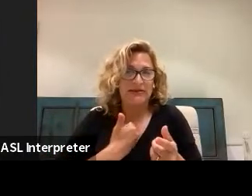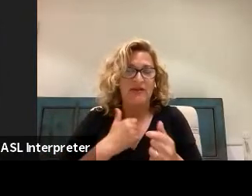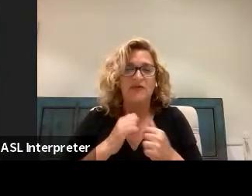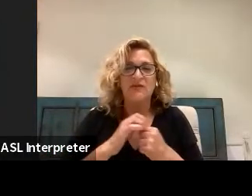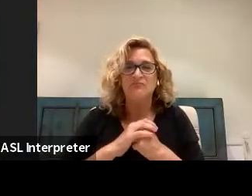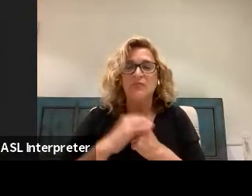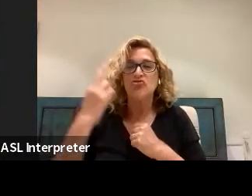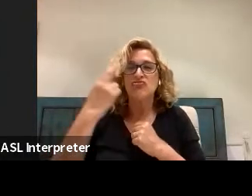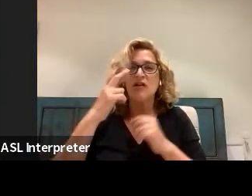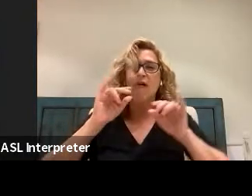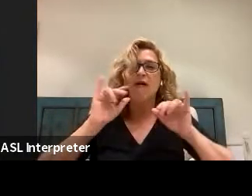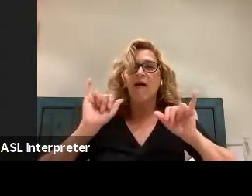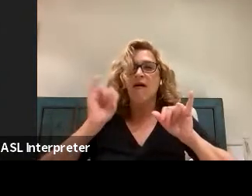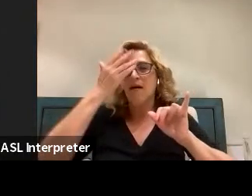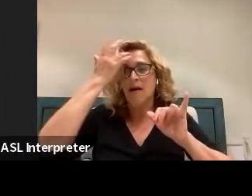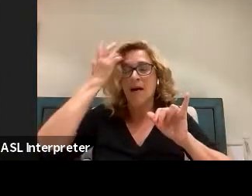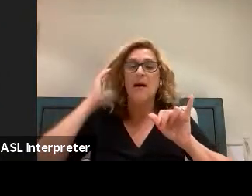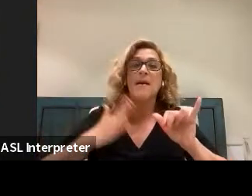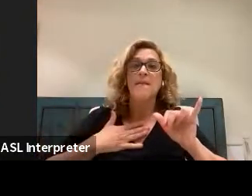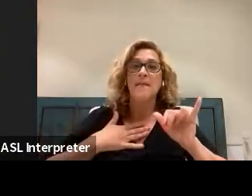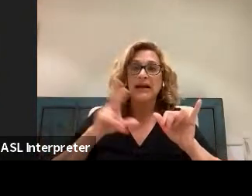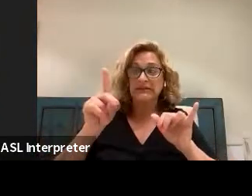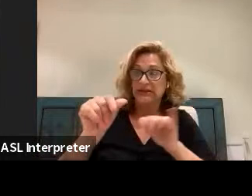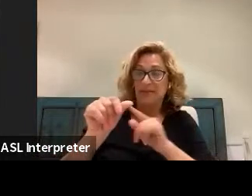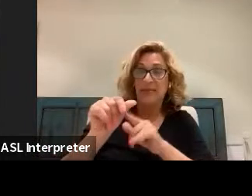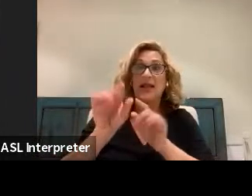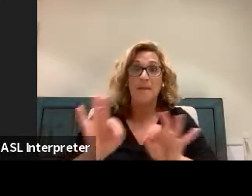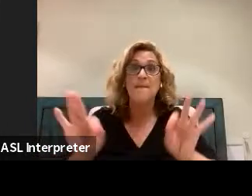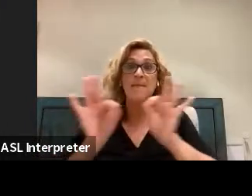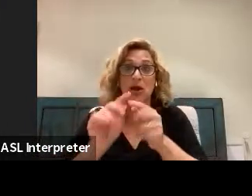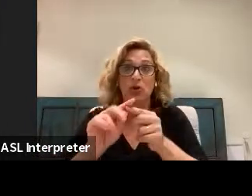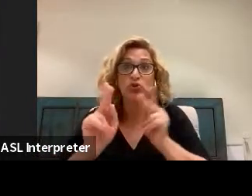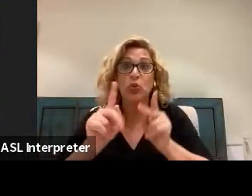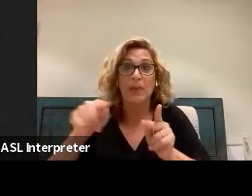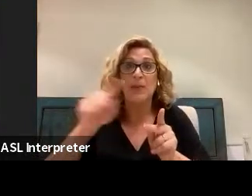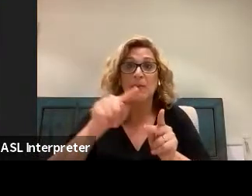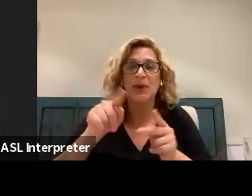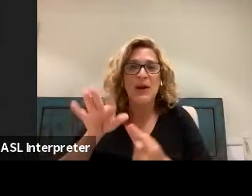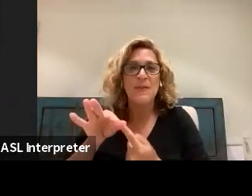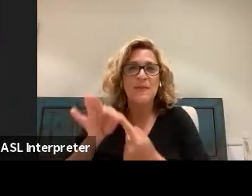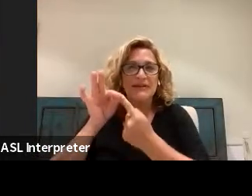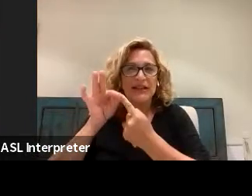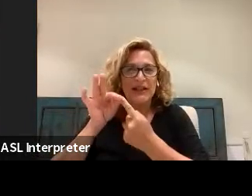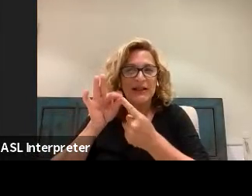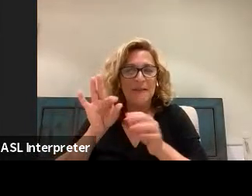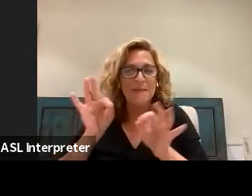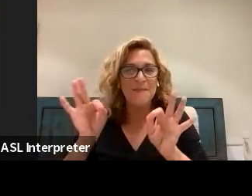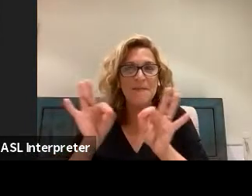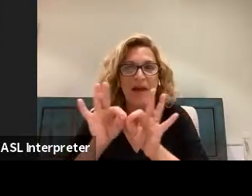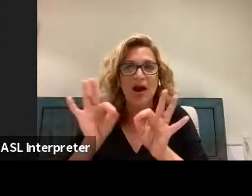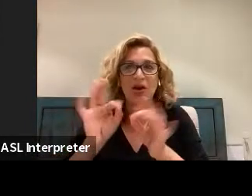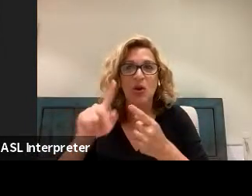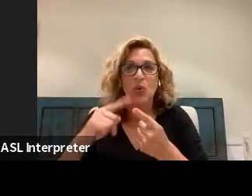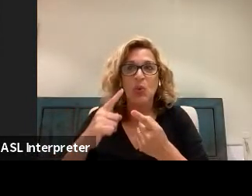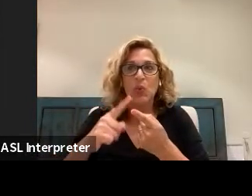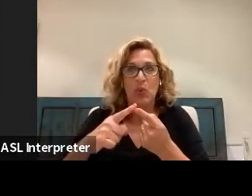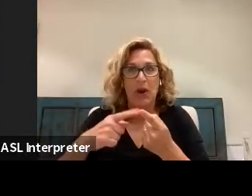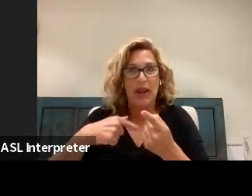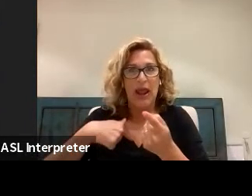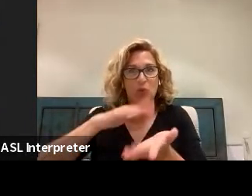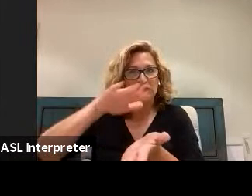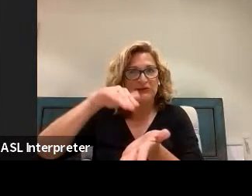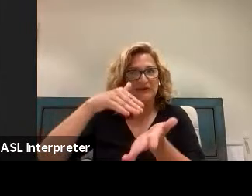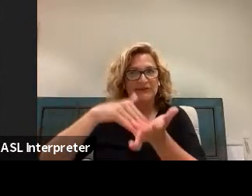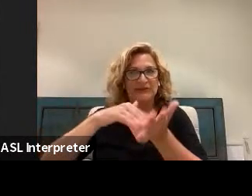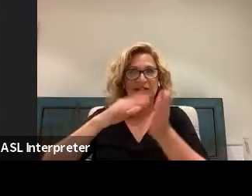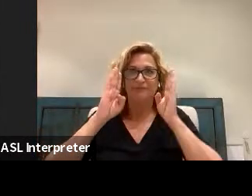my disability mattered to people, and particularly mattered when I was front and center, which I was a